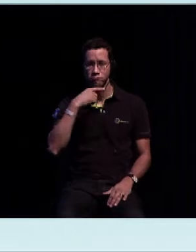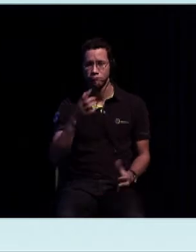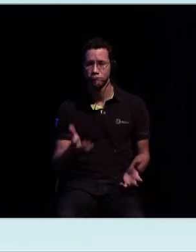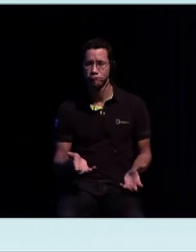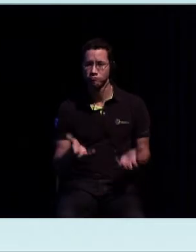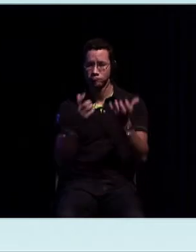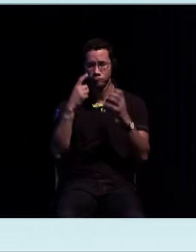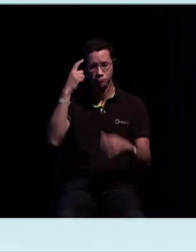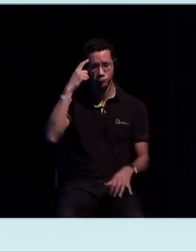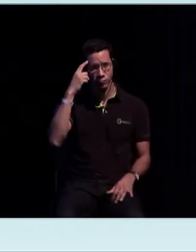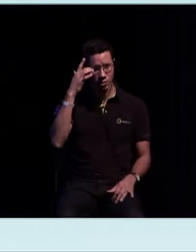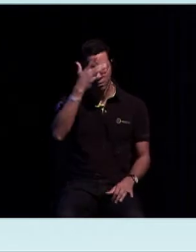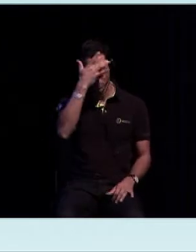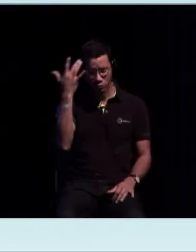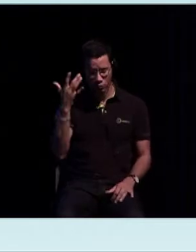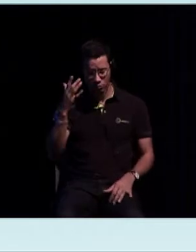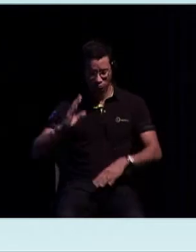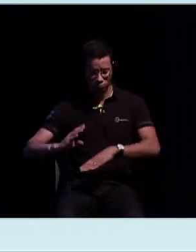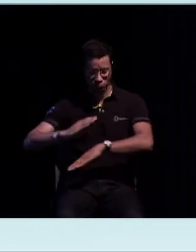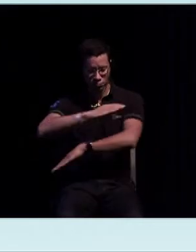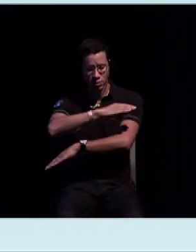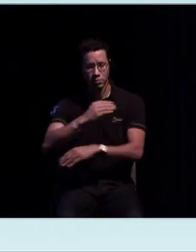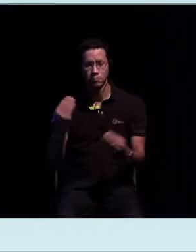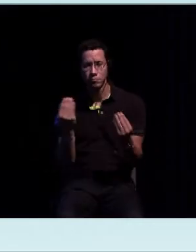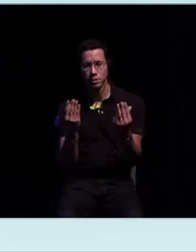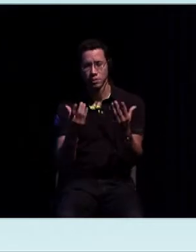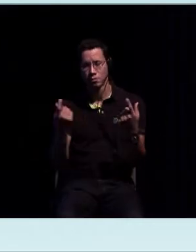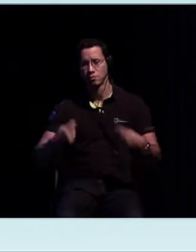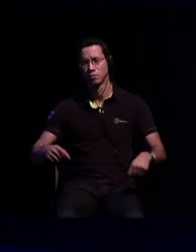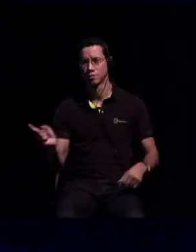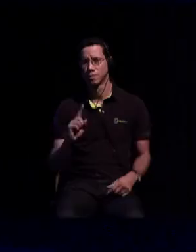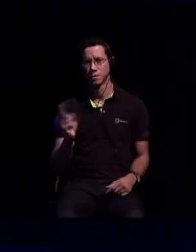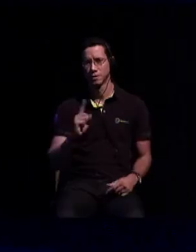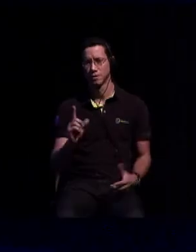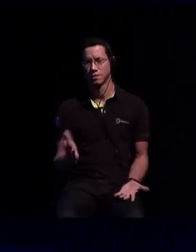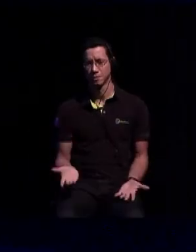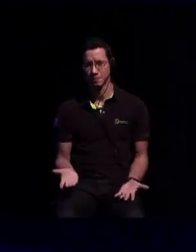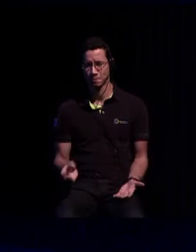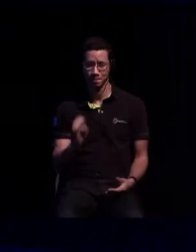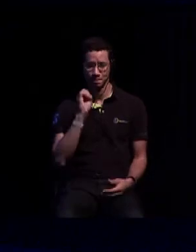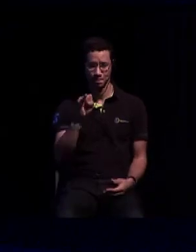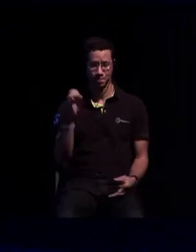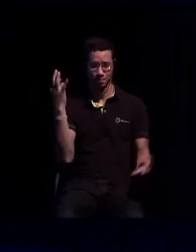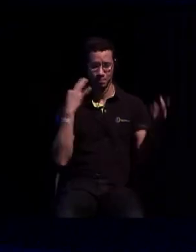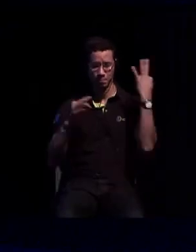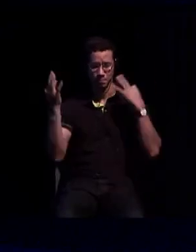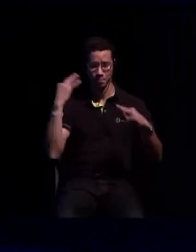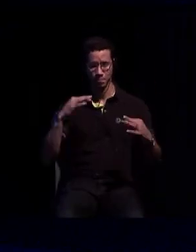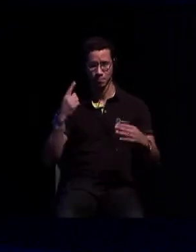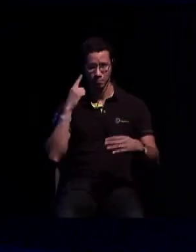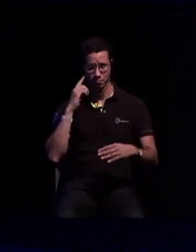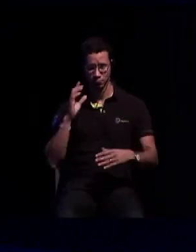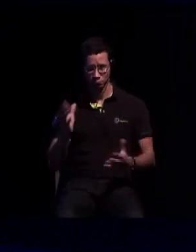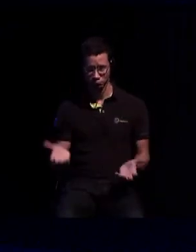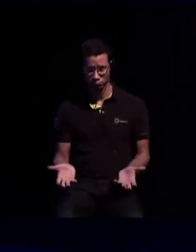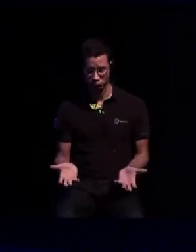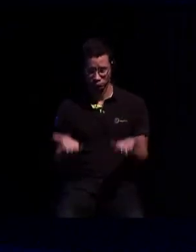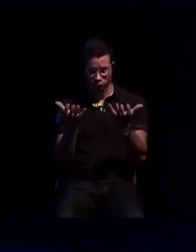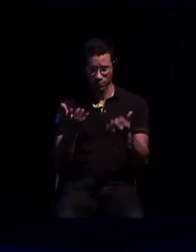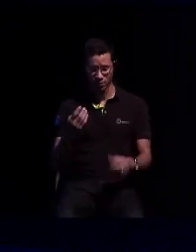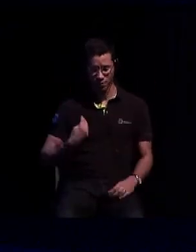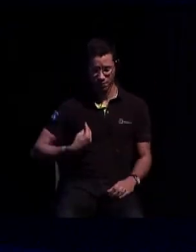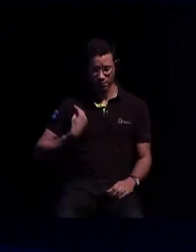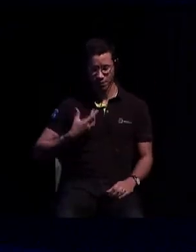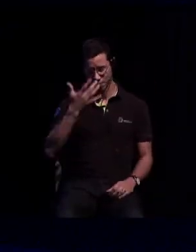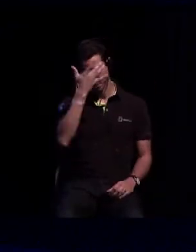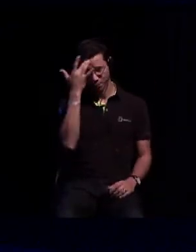built. Well, I was wondering if that isn't the same for tourism. If tourism doesn't enrich the lives of all who come into contact with it,